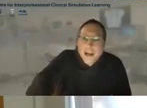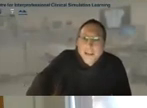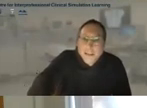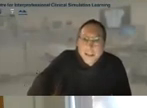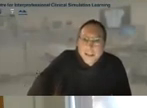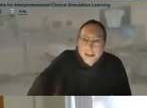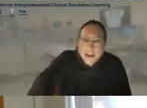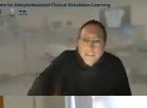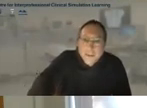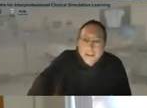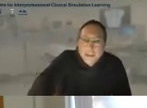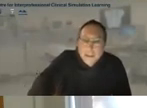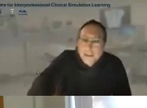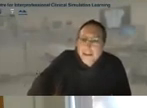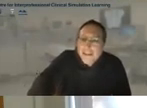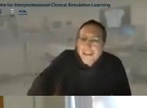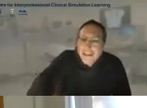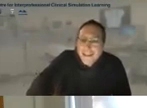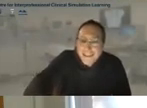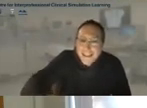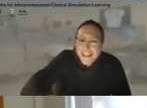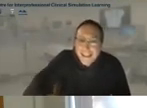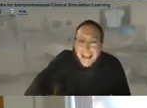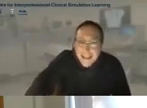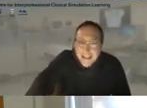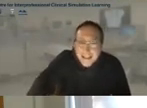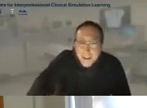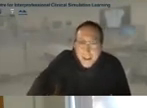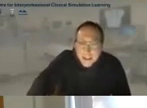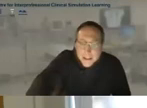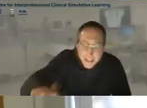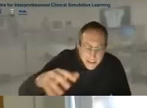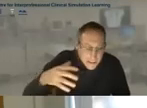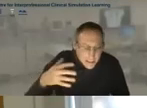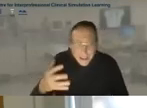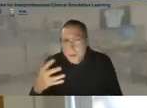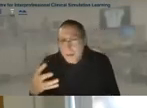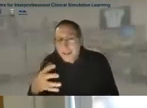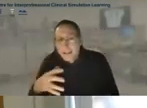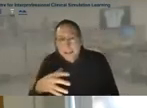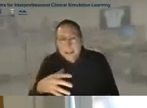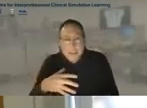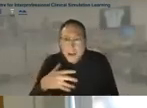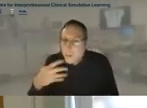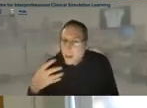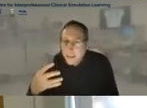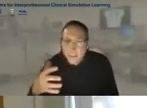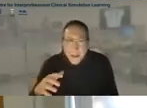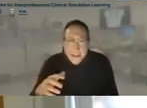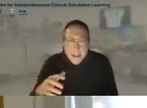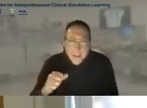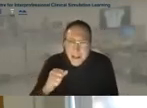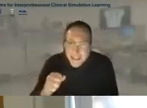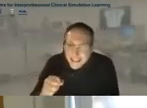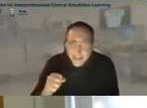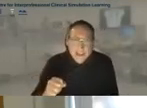way that really suits the need at hand. And so simulation, you know, can be thought of lots of different ways.